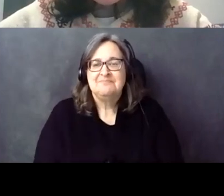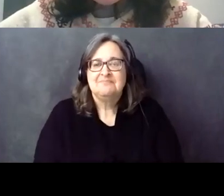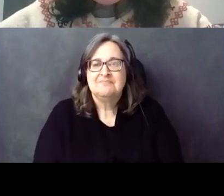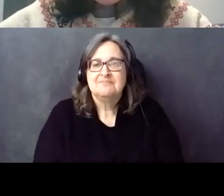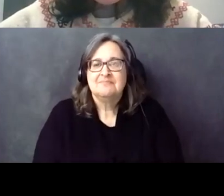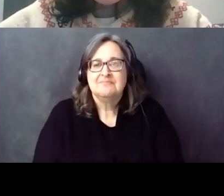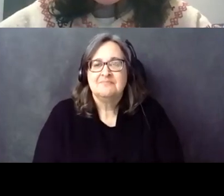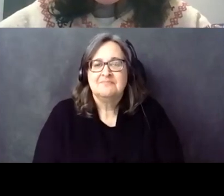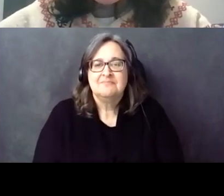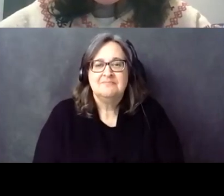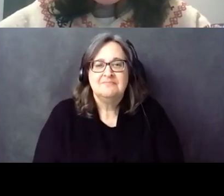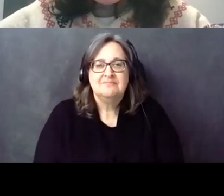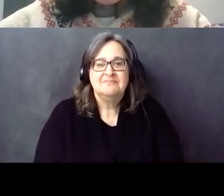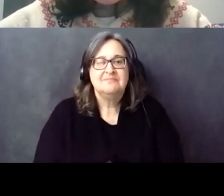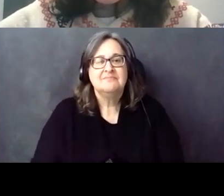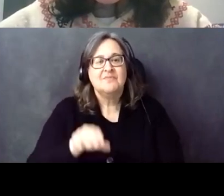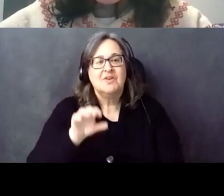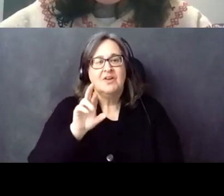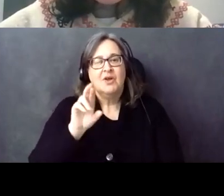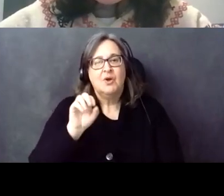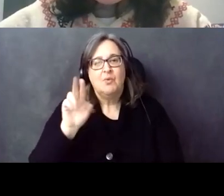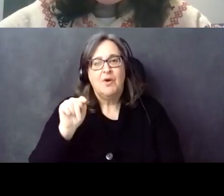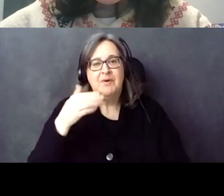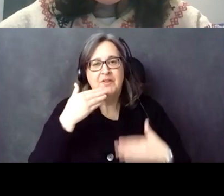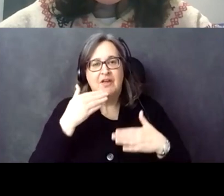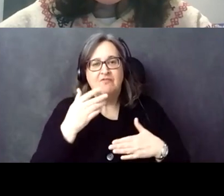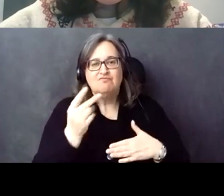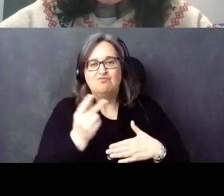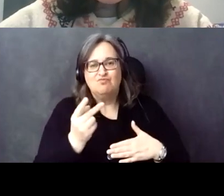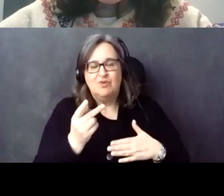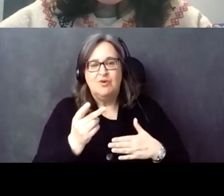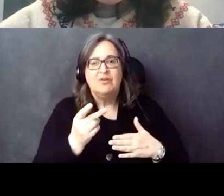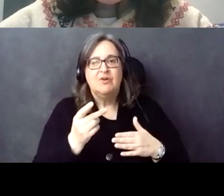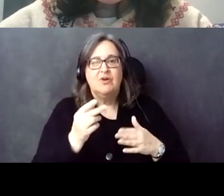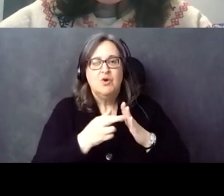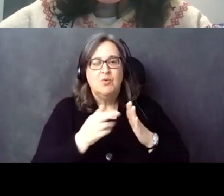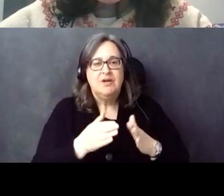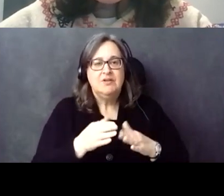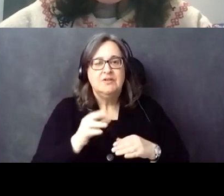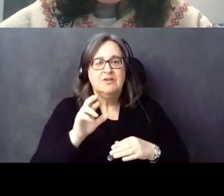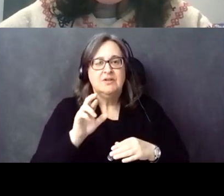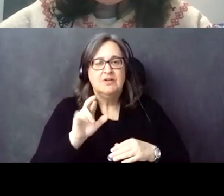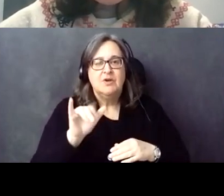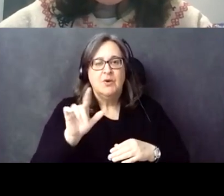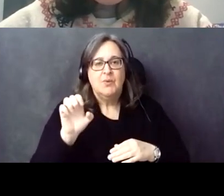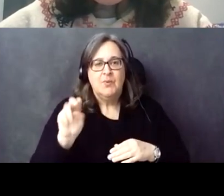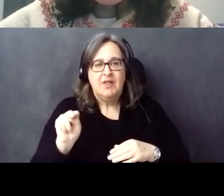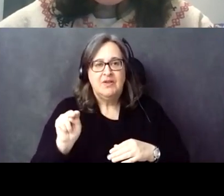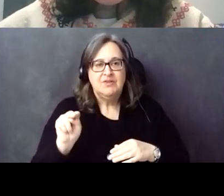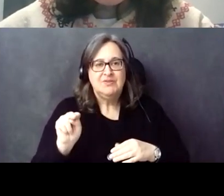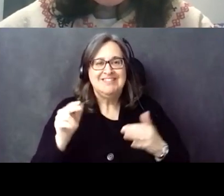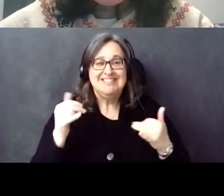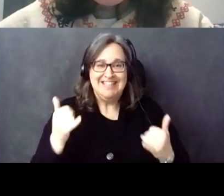So thank you, both, representatives. I think Rylen is going